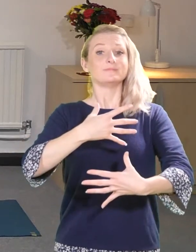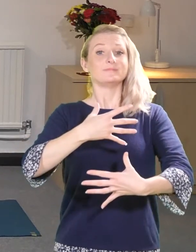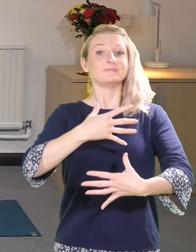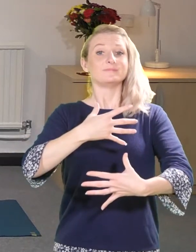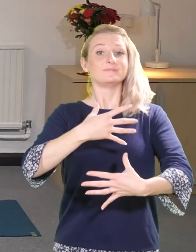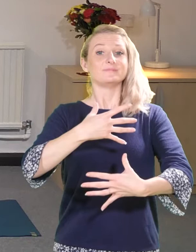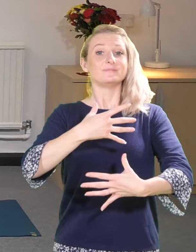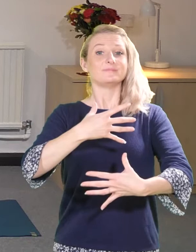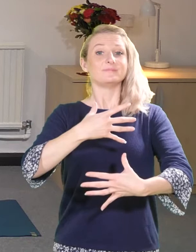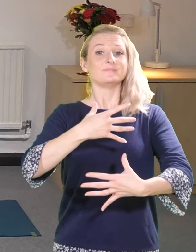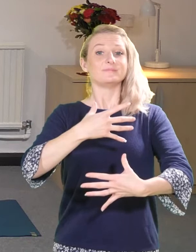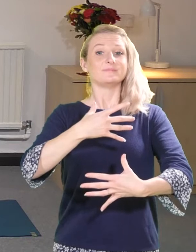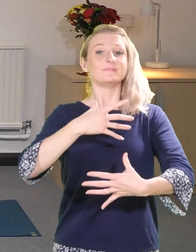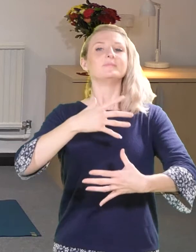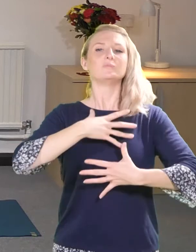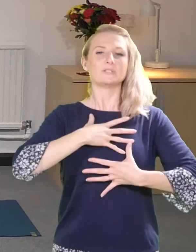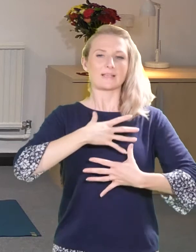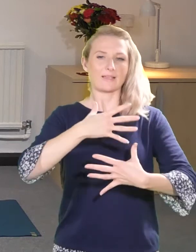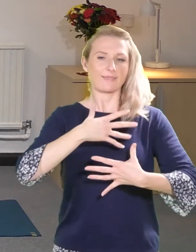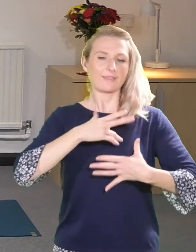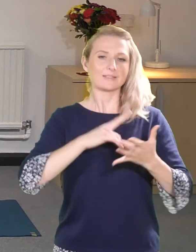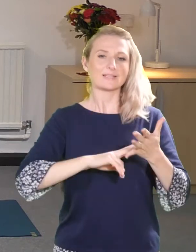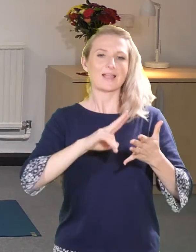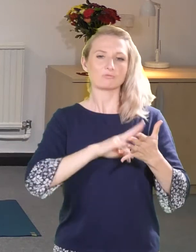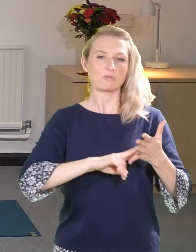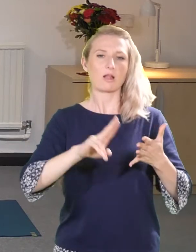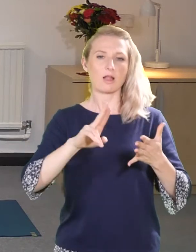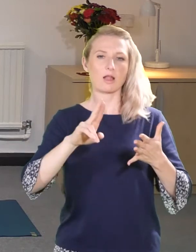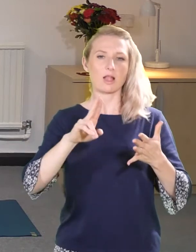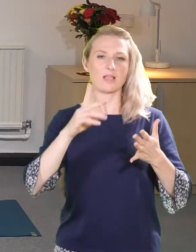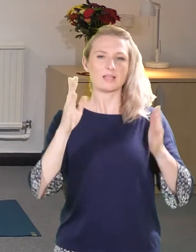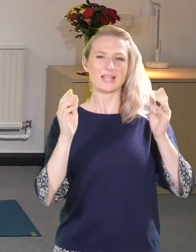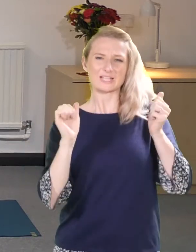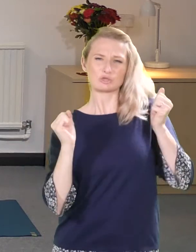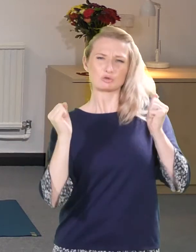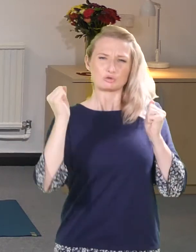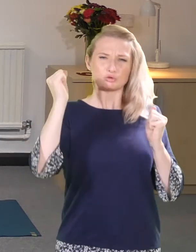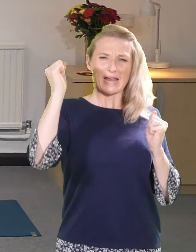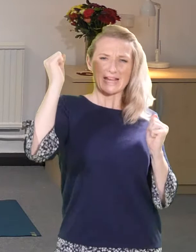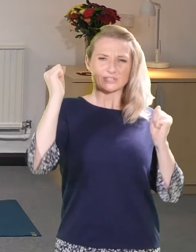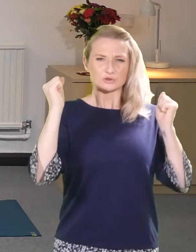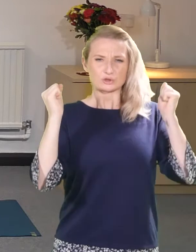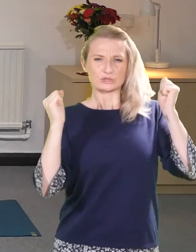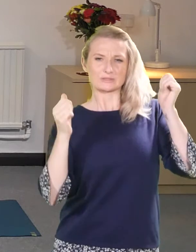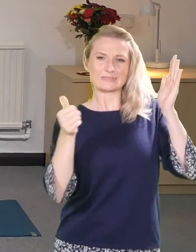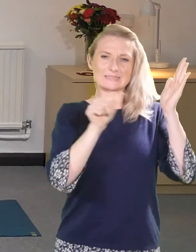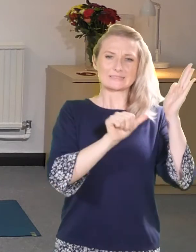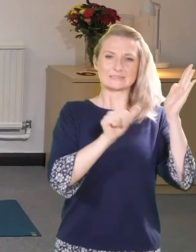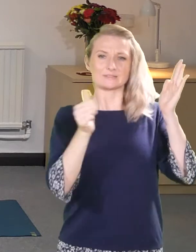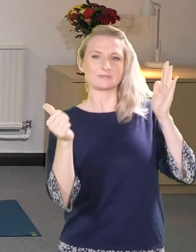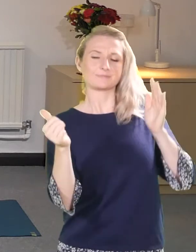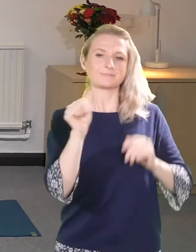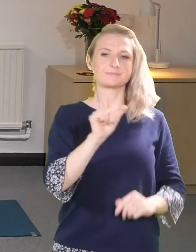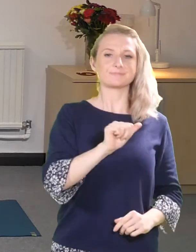Once here, breathe freely and allow your arms to stretch up one at a time towards the